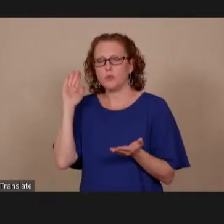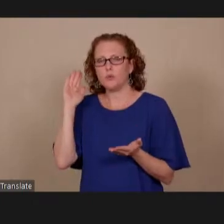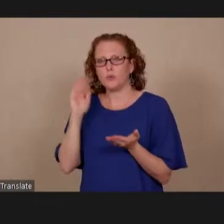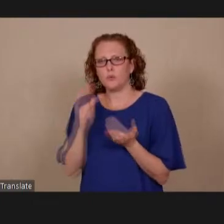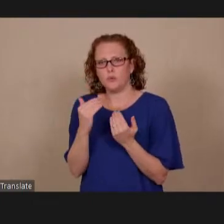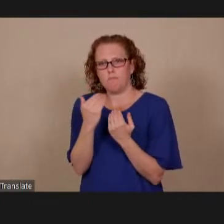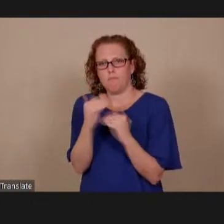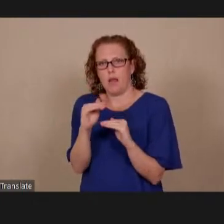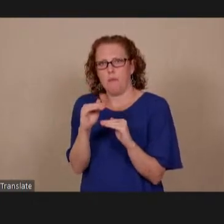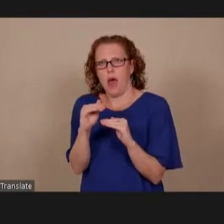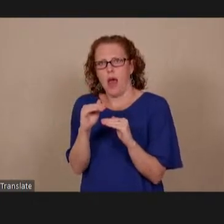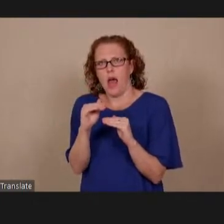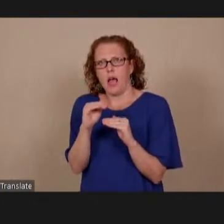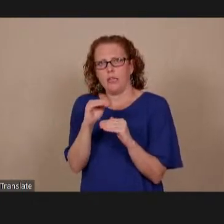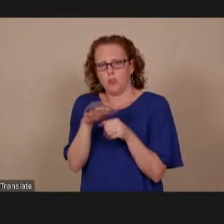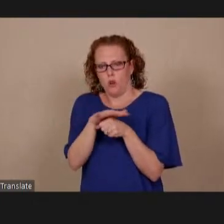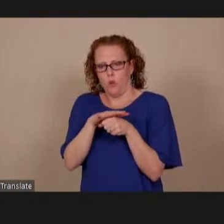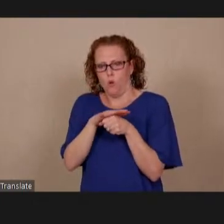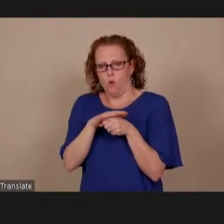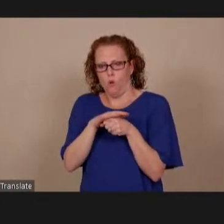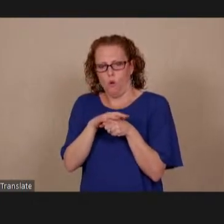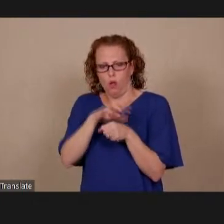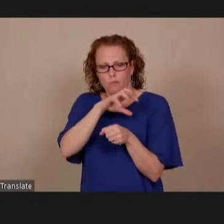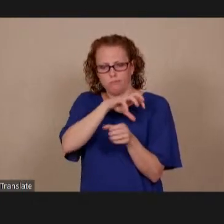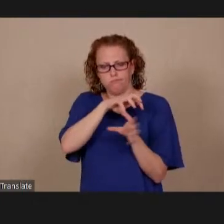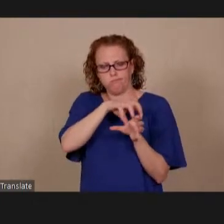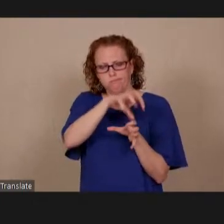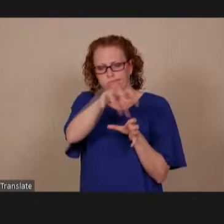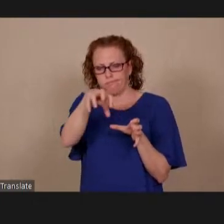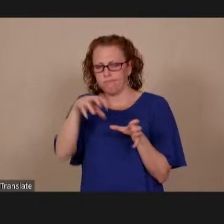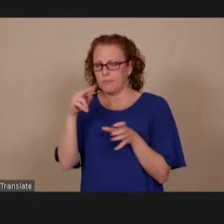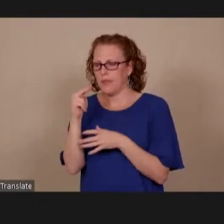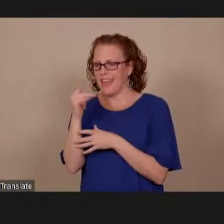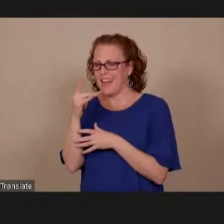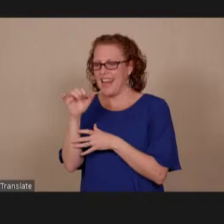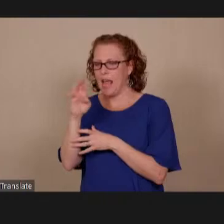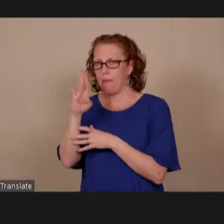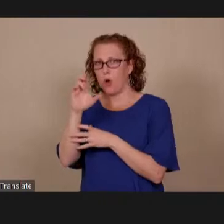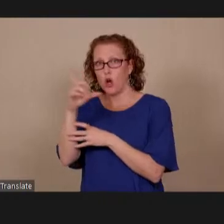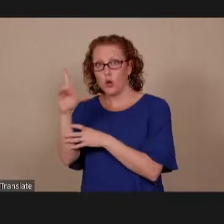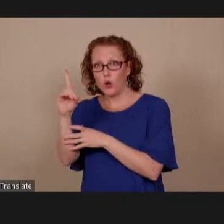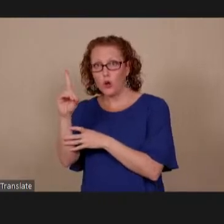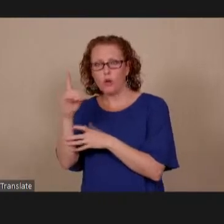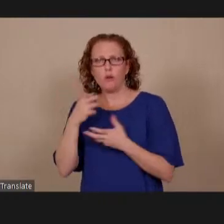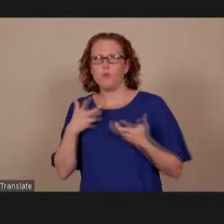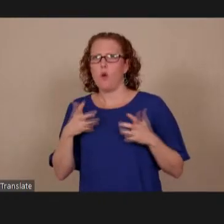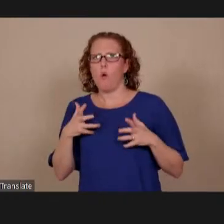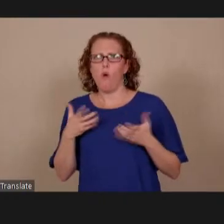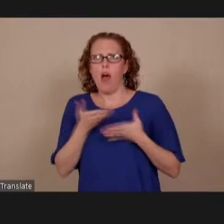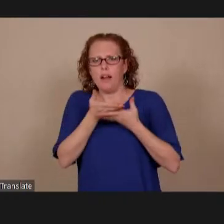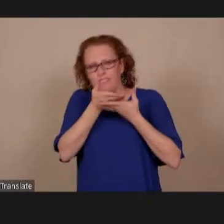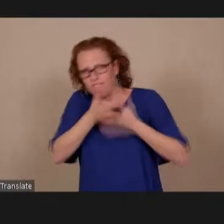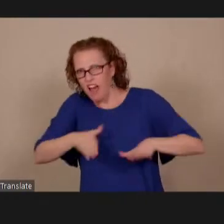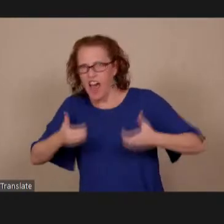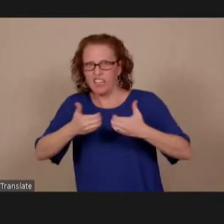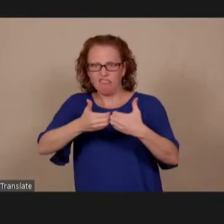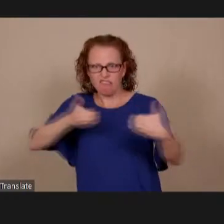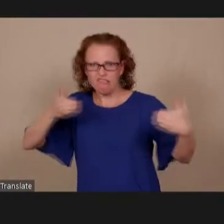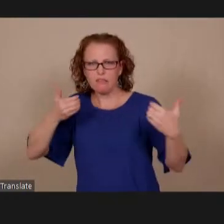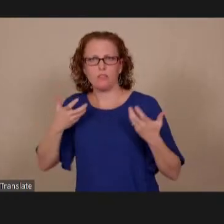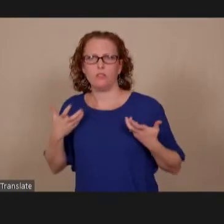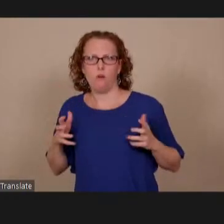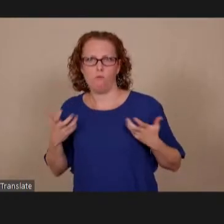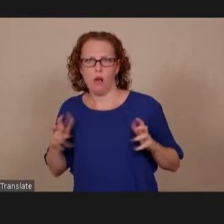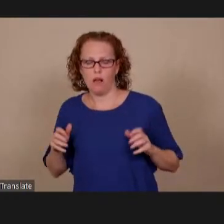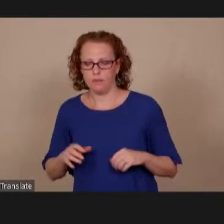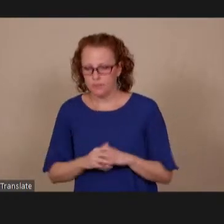of interest is defined as a population that shares common social or economic interests